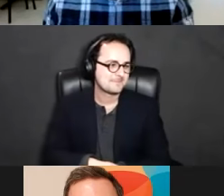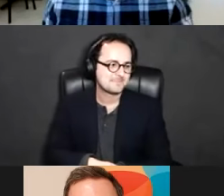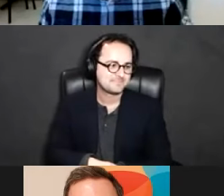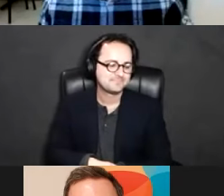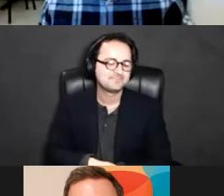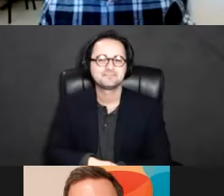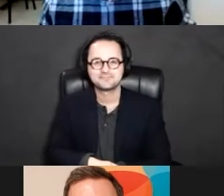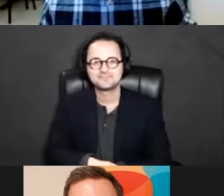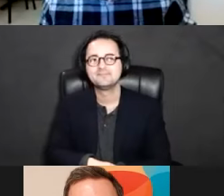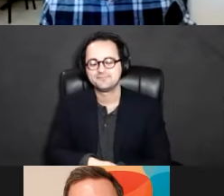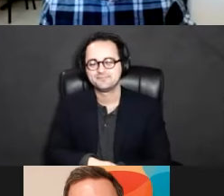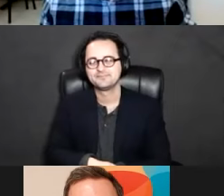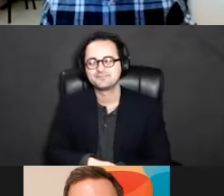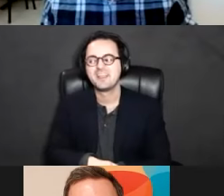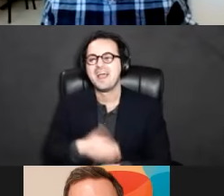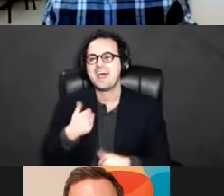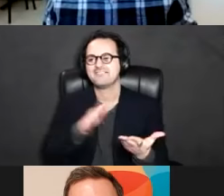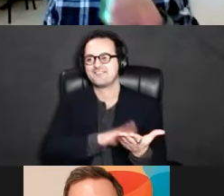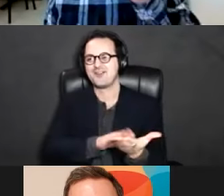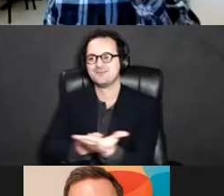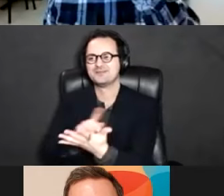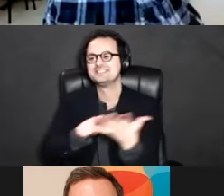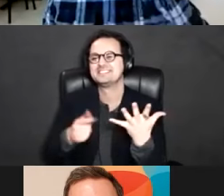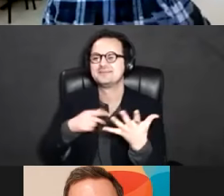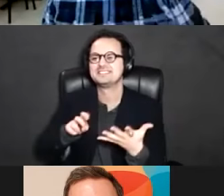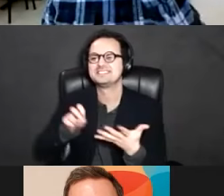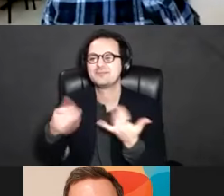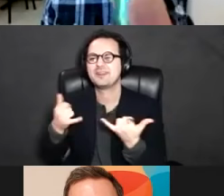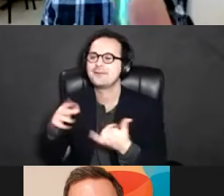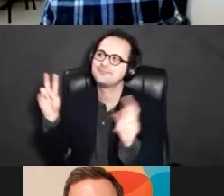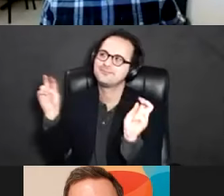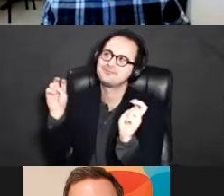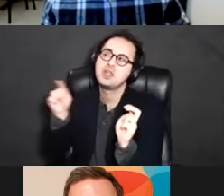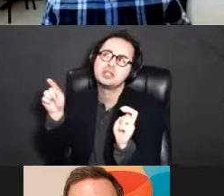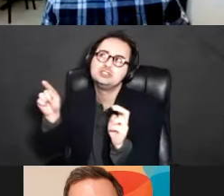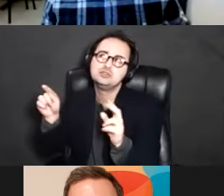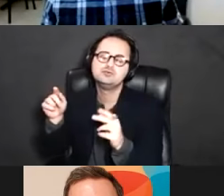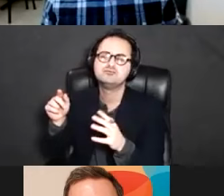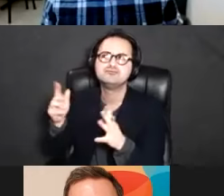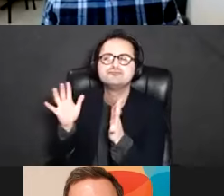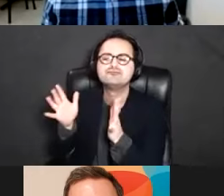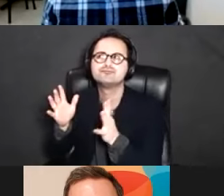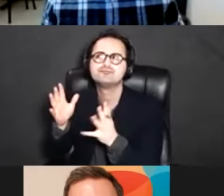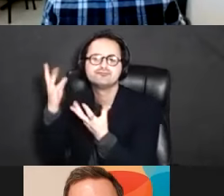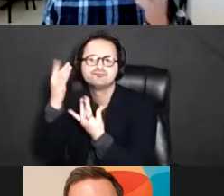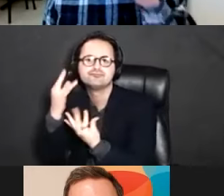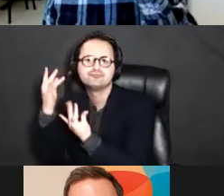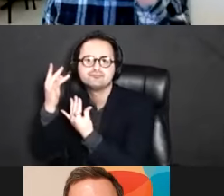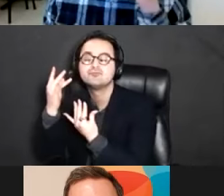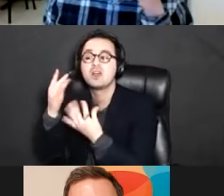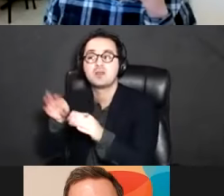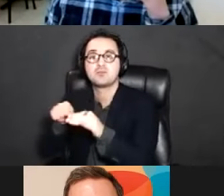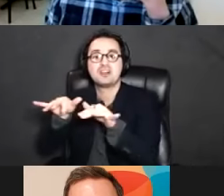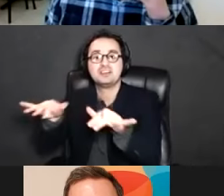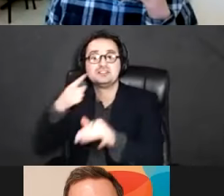going to skip the compliments here. I was wondering if you could speculate a bit about whether you think this potential proliferation of glial cells